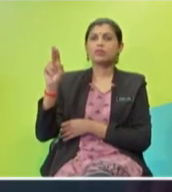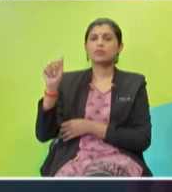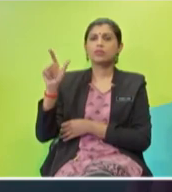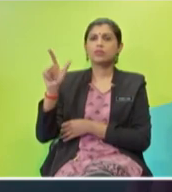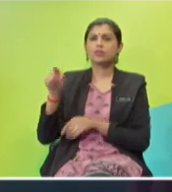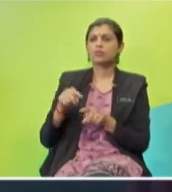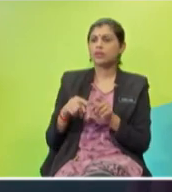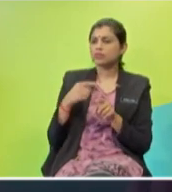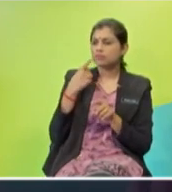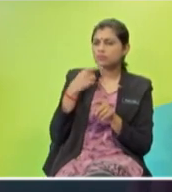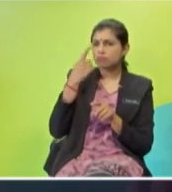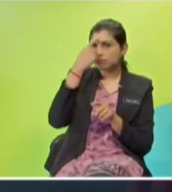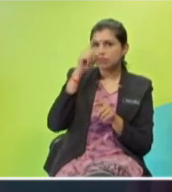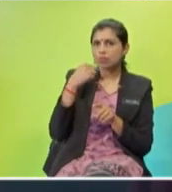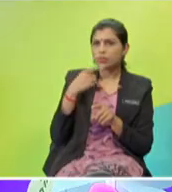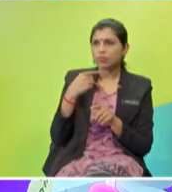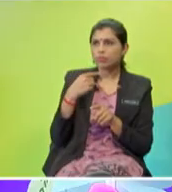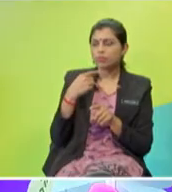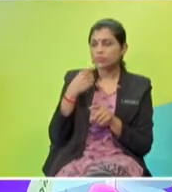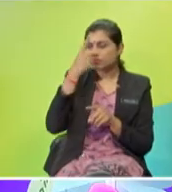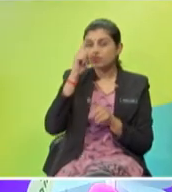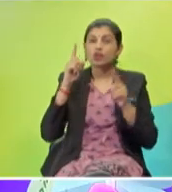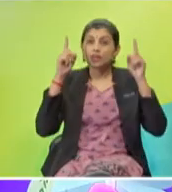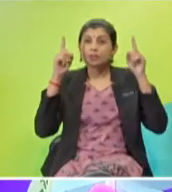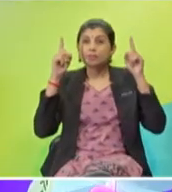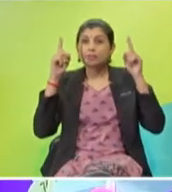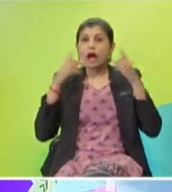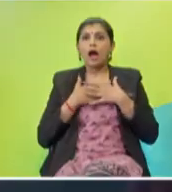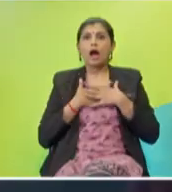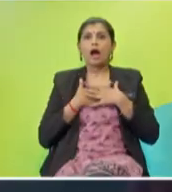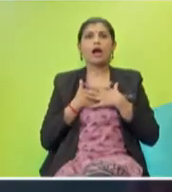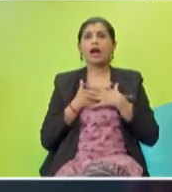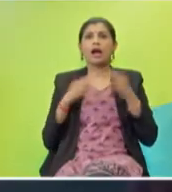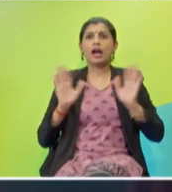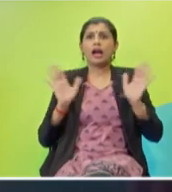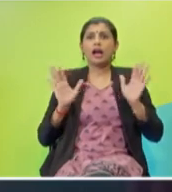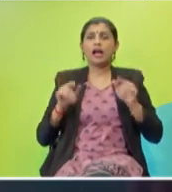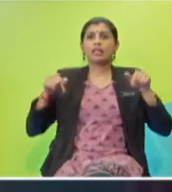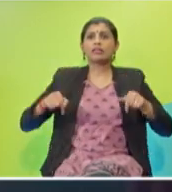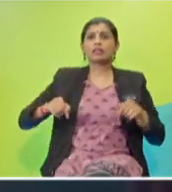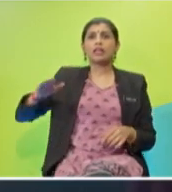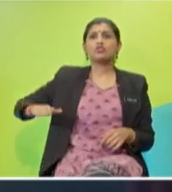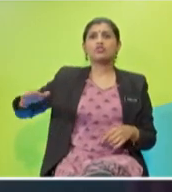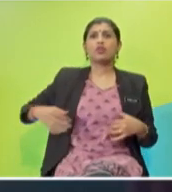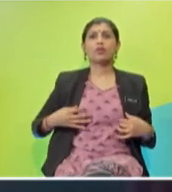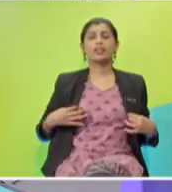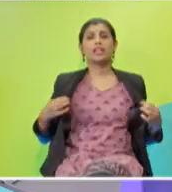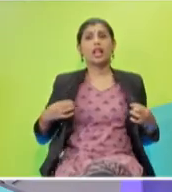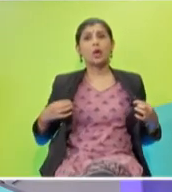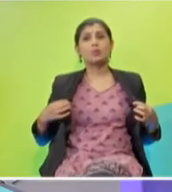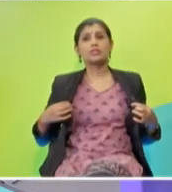ask, for whom are the clothes for? For me. Oh my, I'm so sorry sir, because we only sell